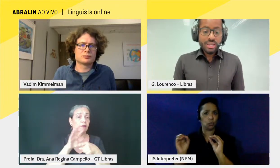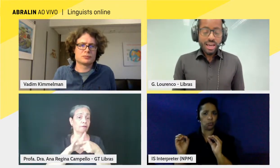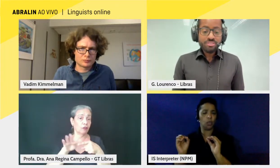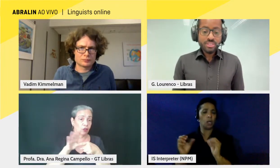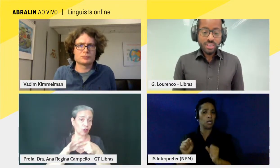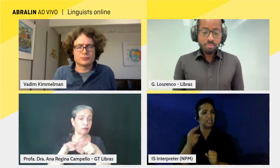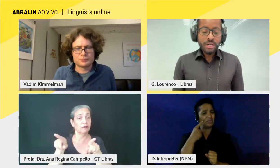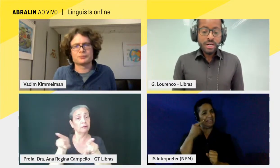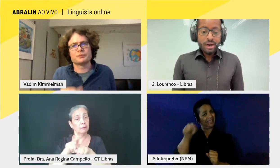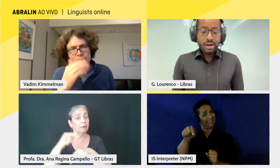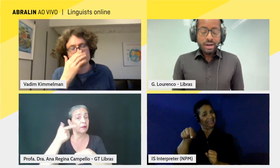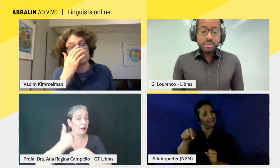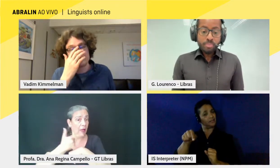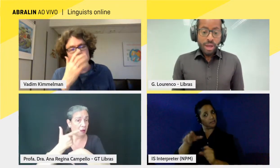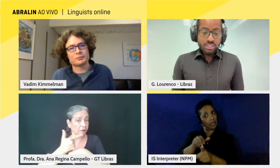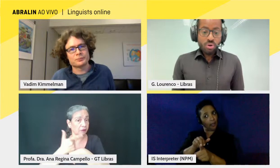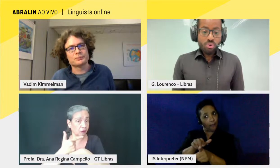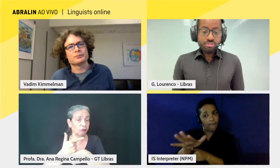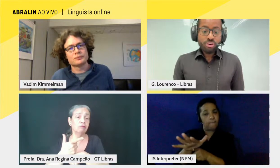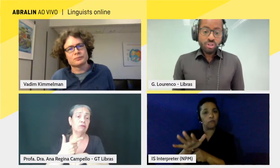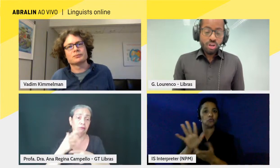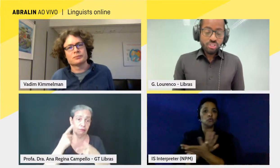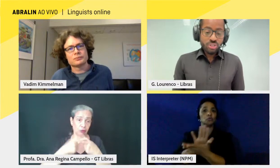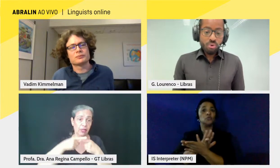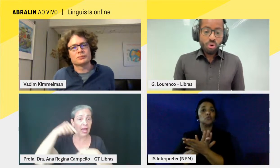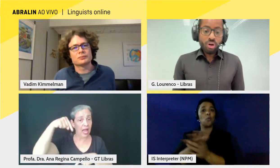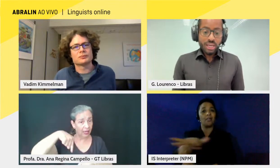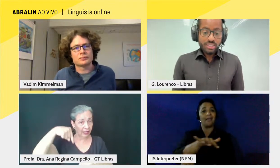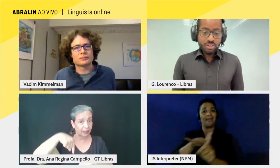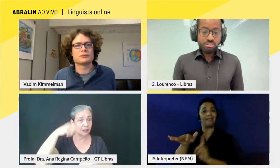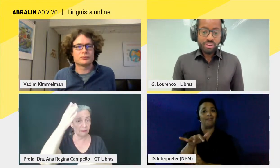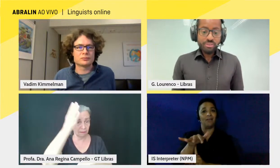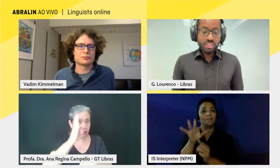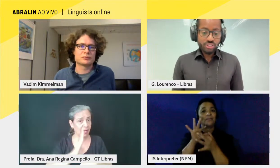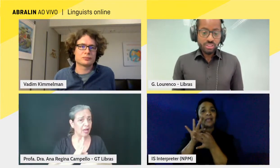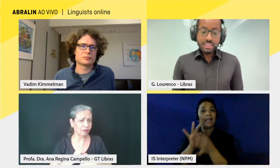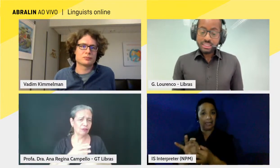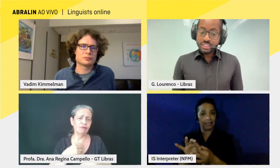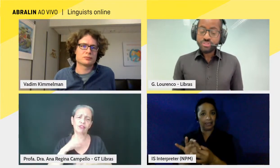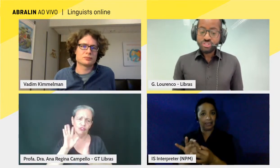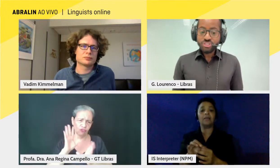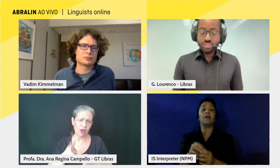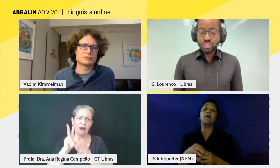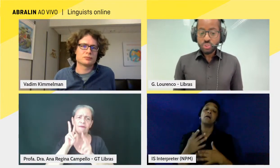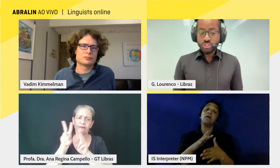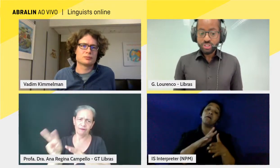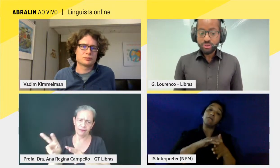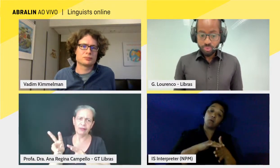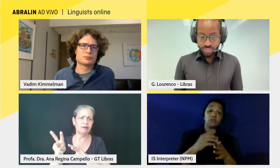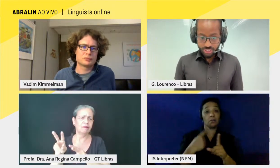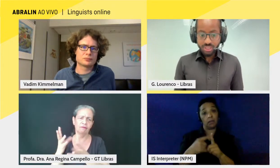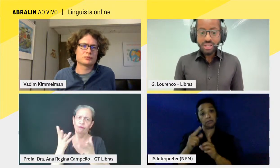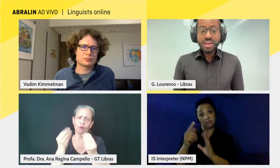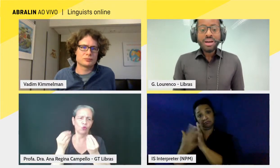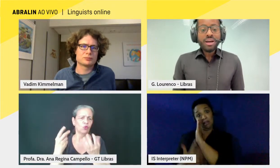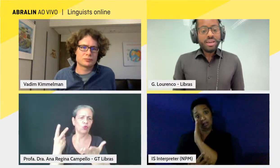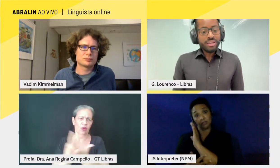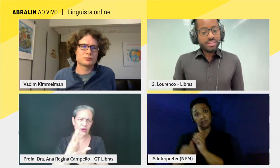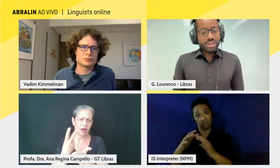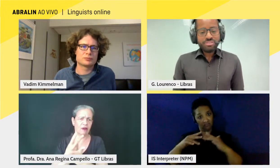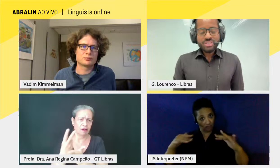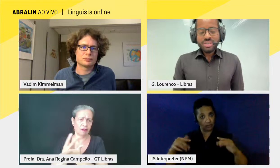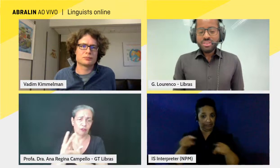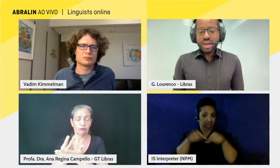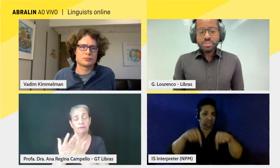influence and have some impact on phonological or lexical variation. At least this is the situation here in Brazil.